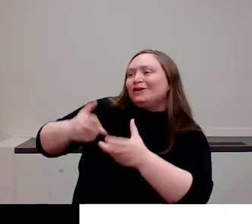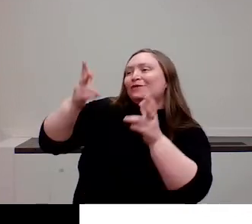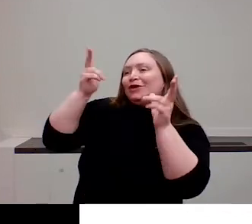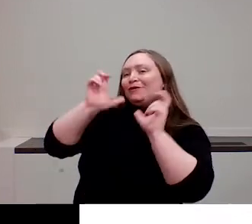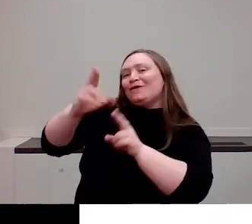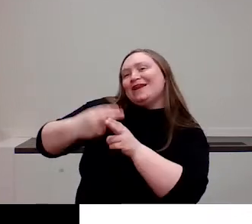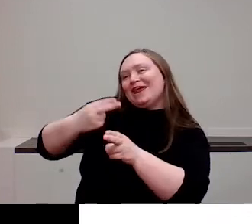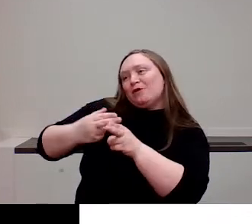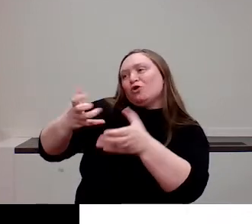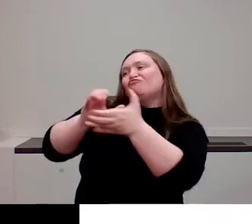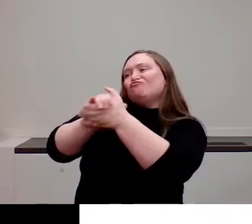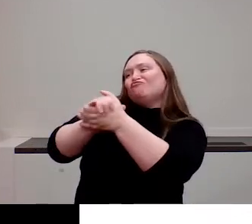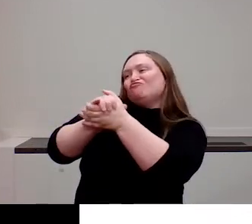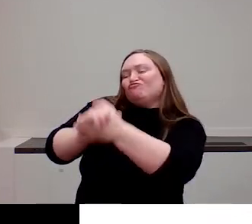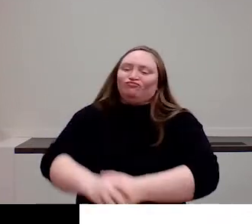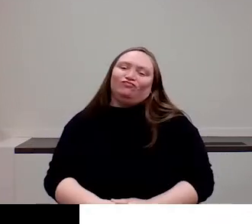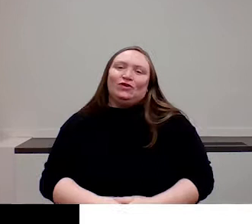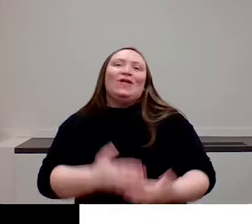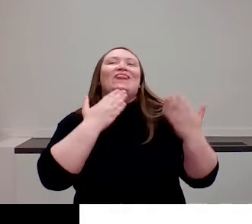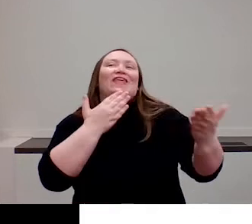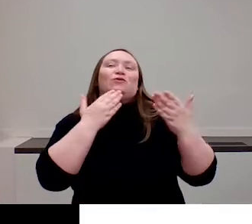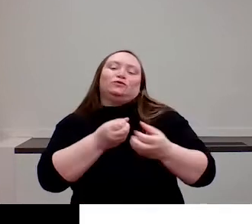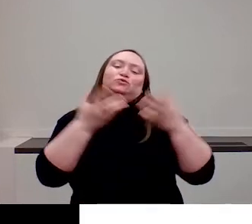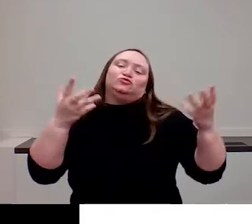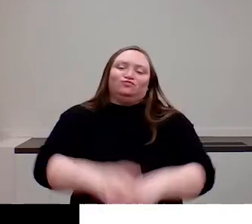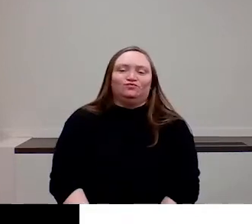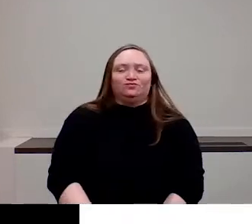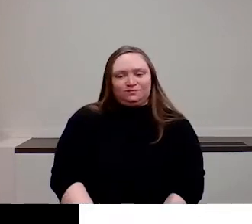name, and so we could all wish her congratulations. So thanks very much.